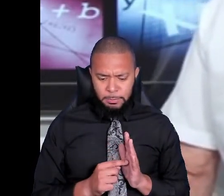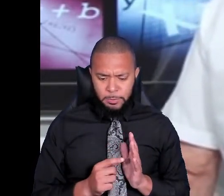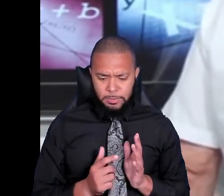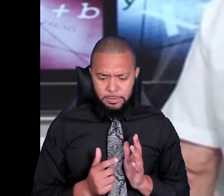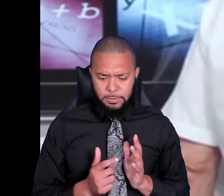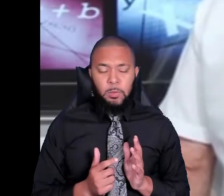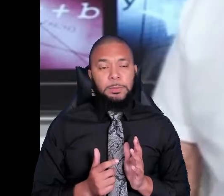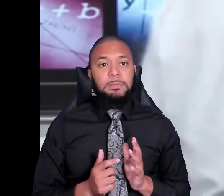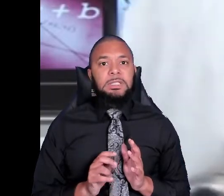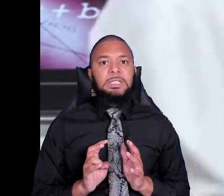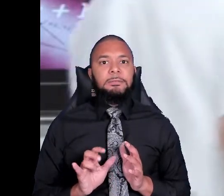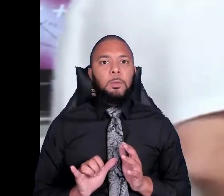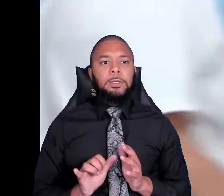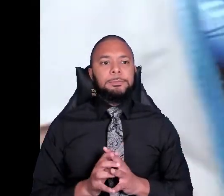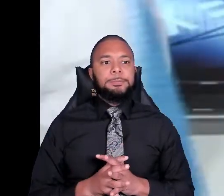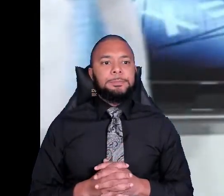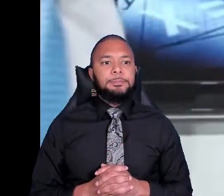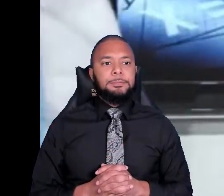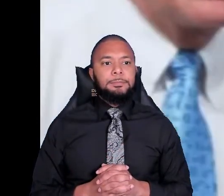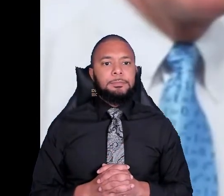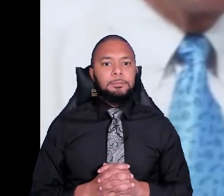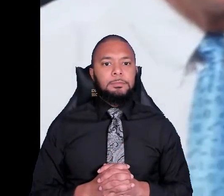7y equals 1.